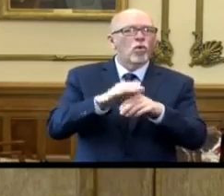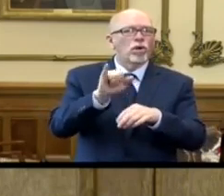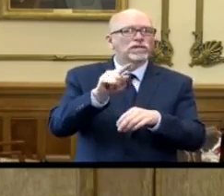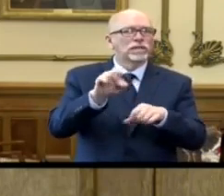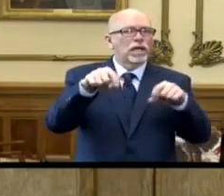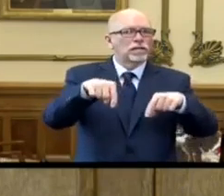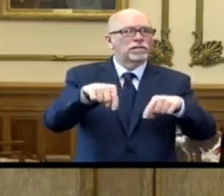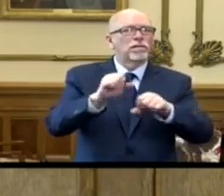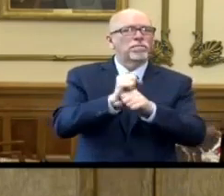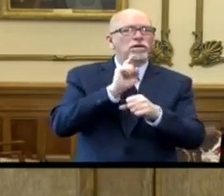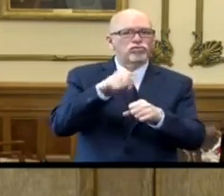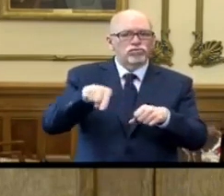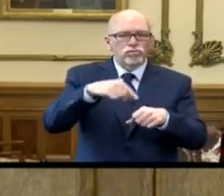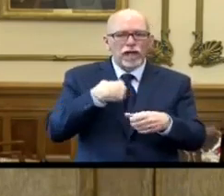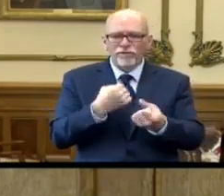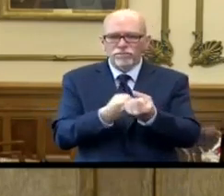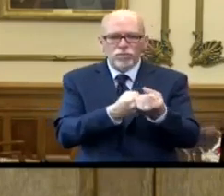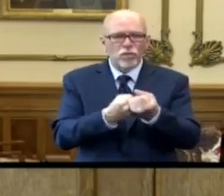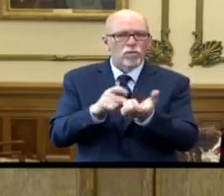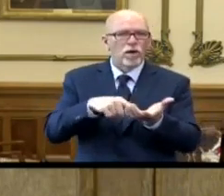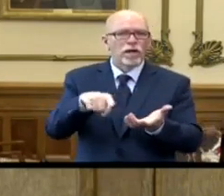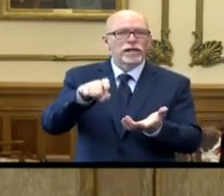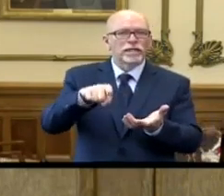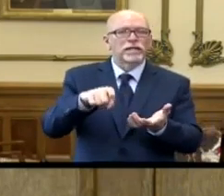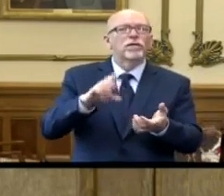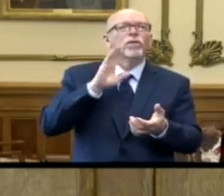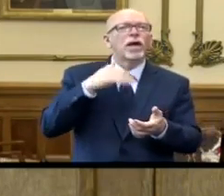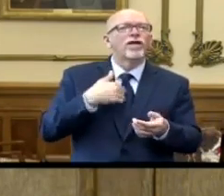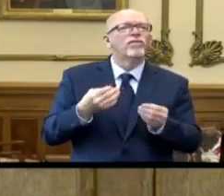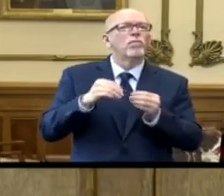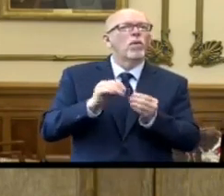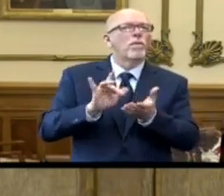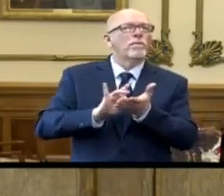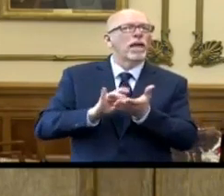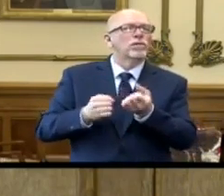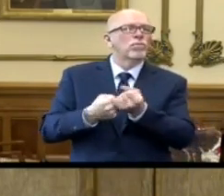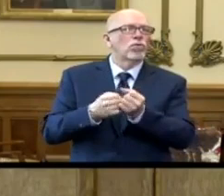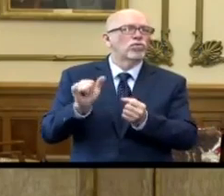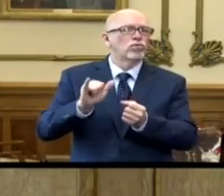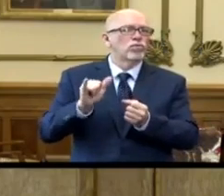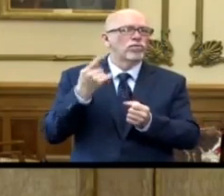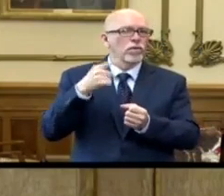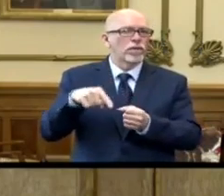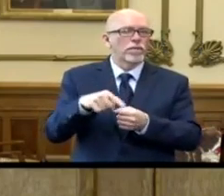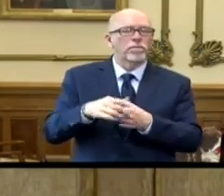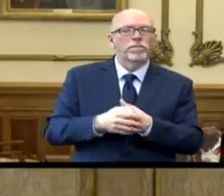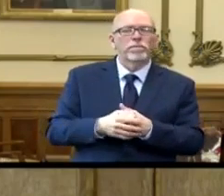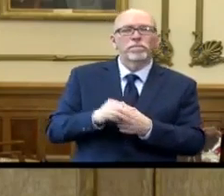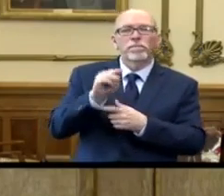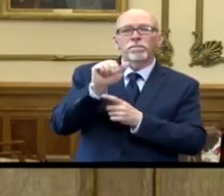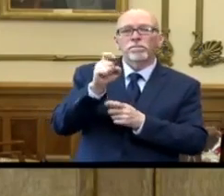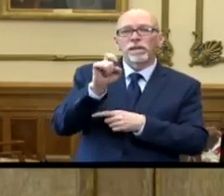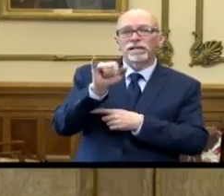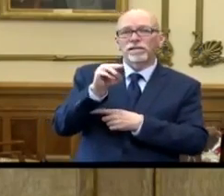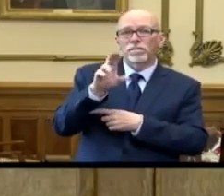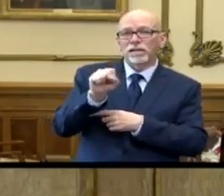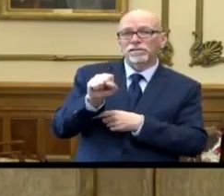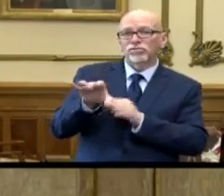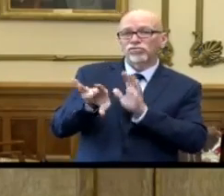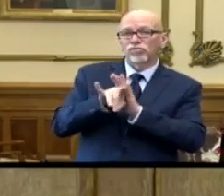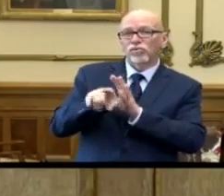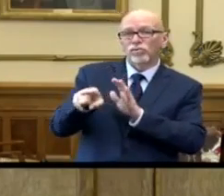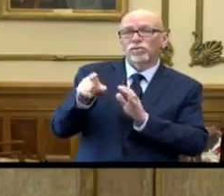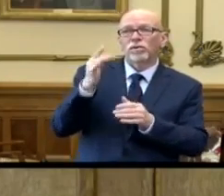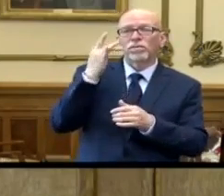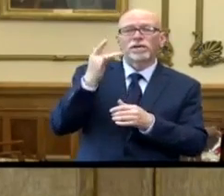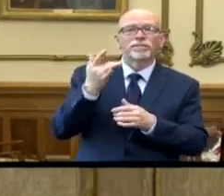to make sure that they have the support that they need, and then we'll have additional medical support for them. Maximus was chosen by